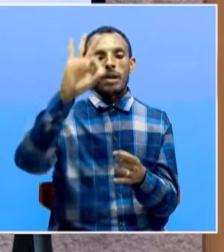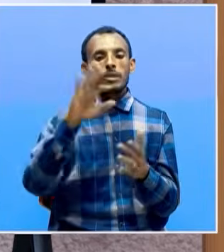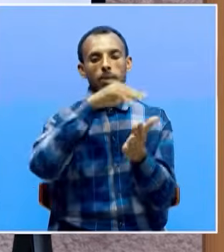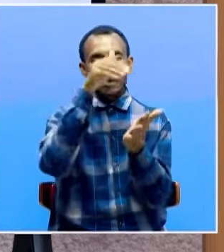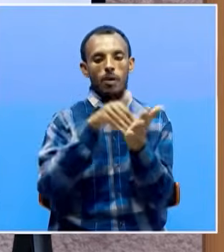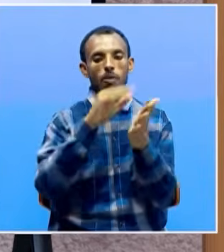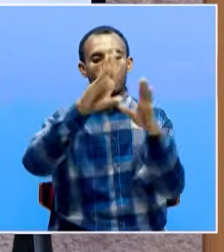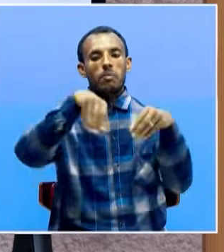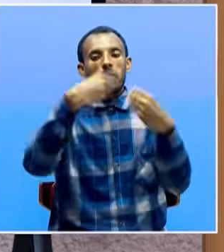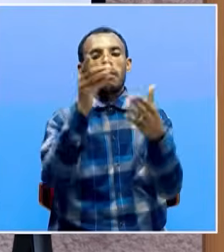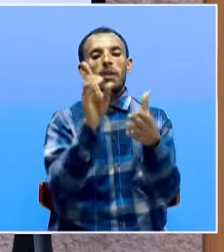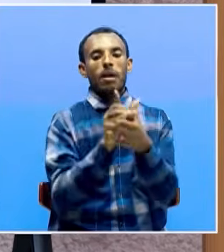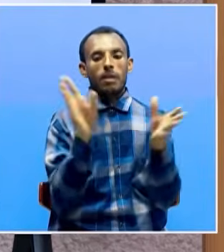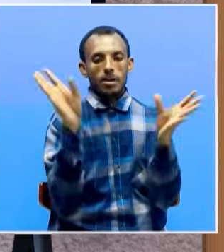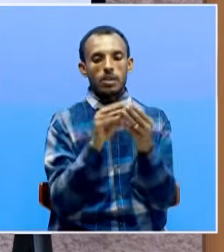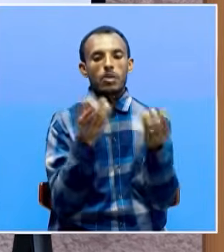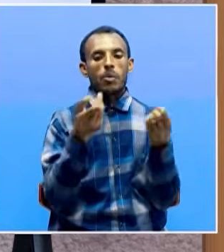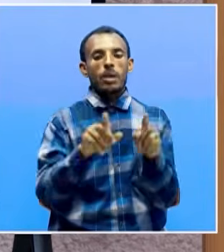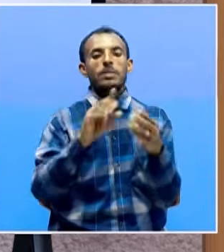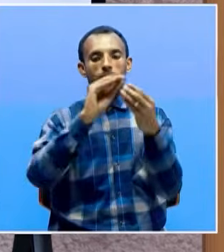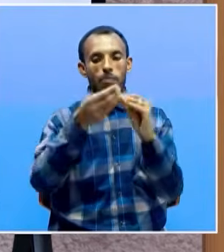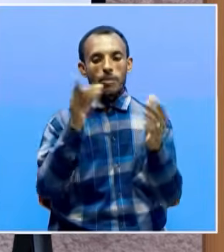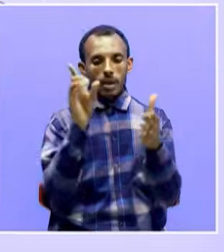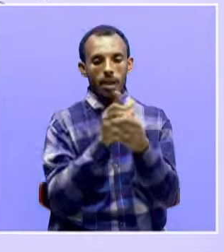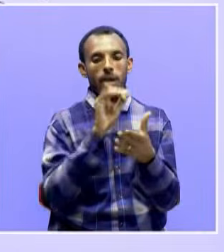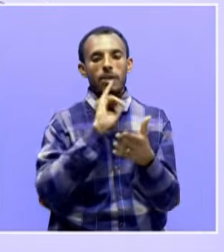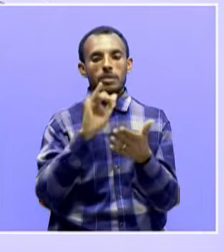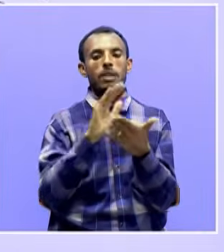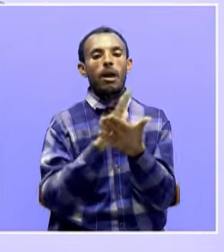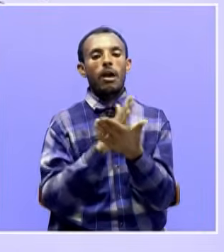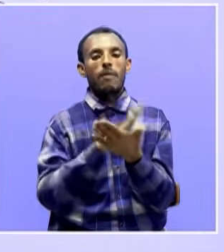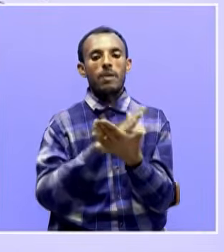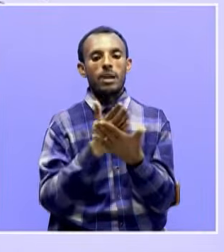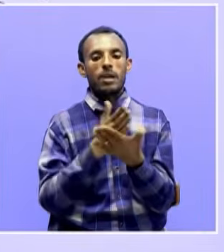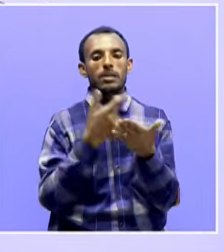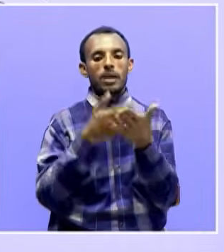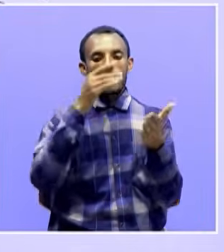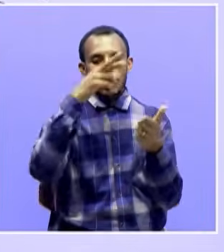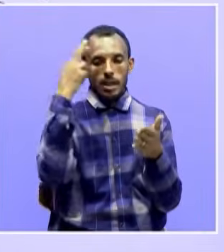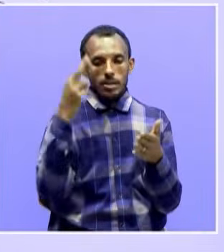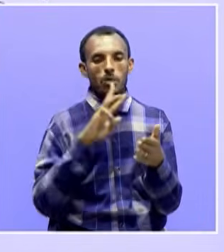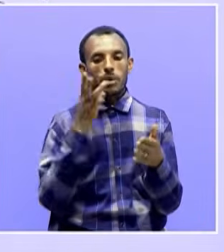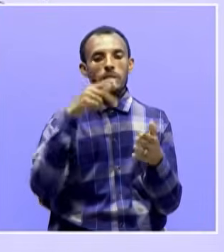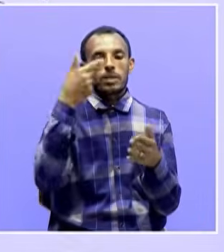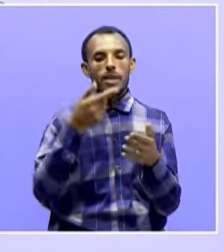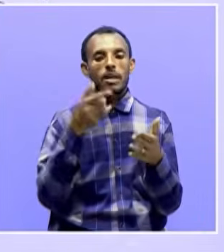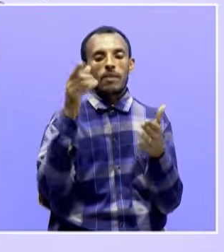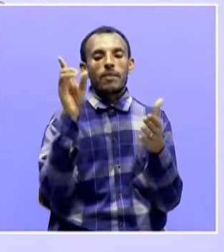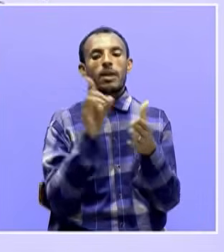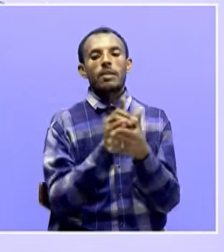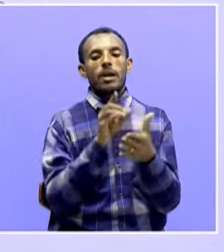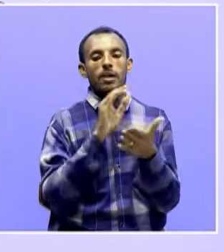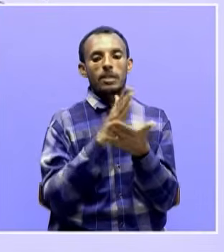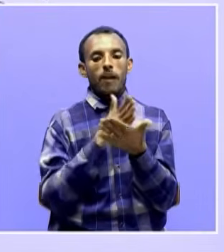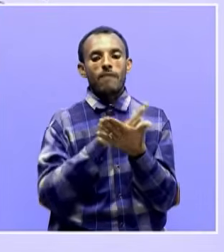of a given data set when the number of data sets is even. So in that case, as we said, if the data set is